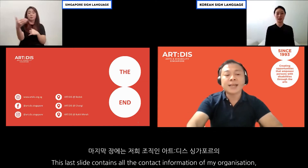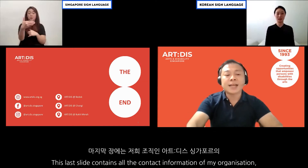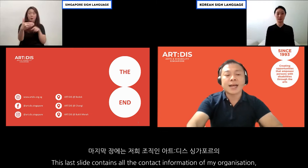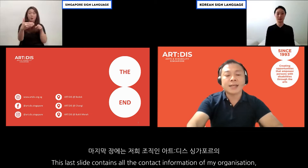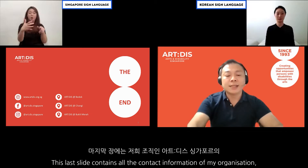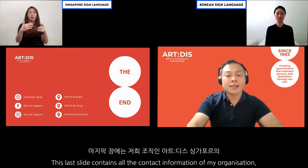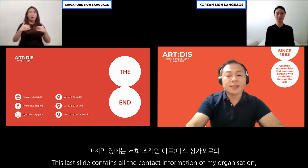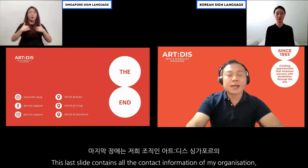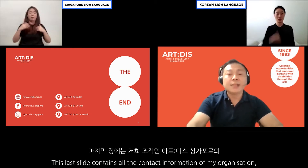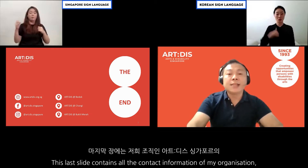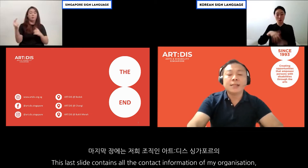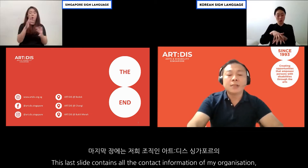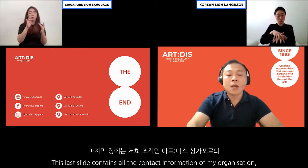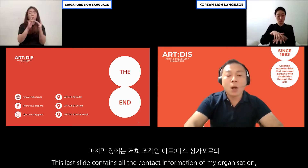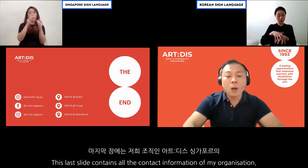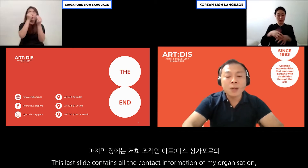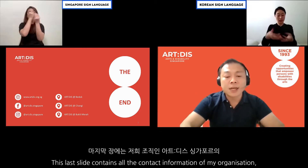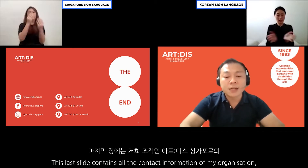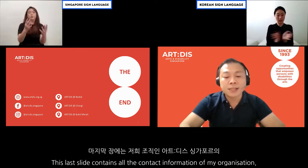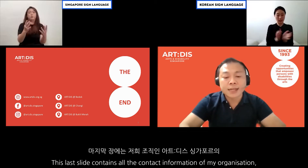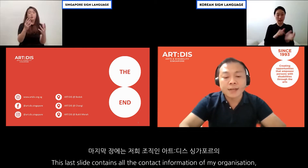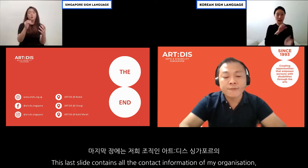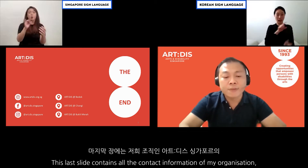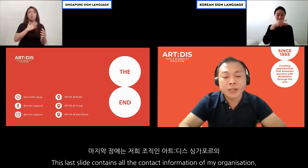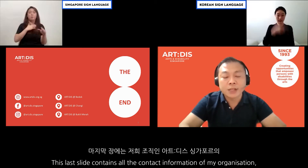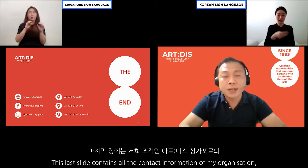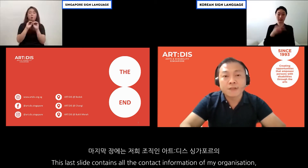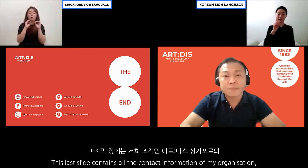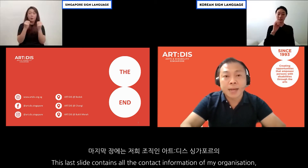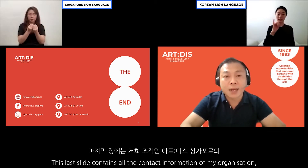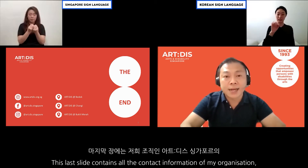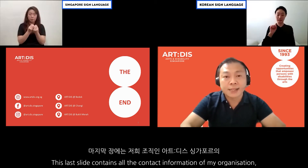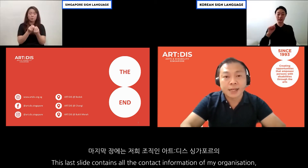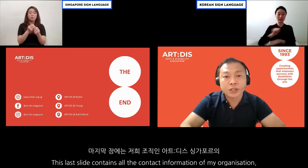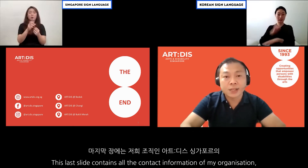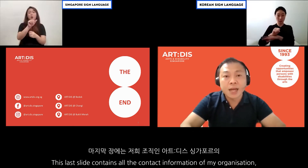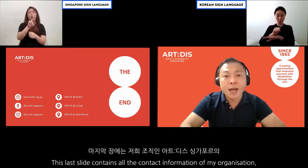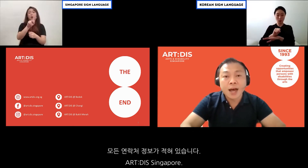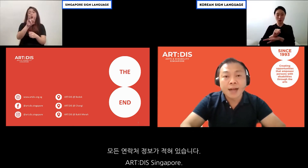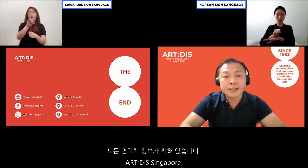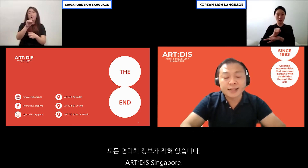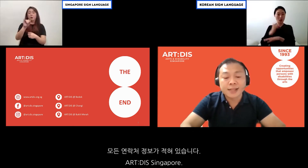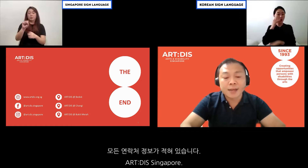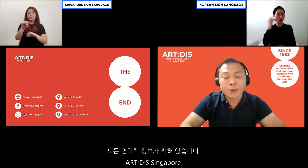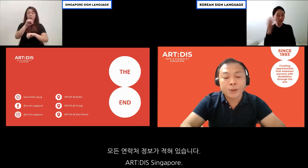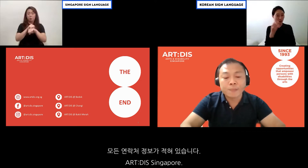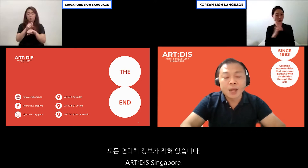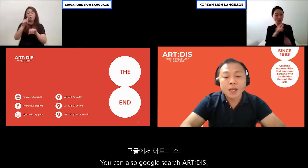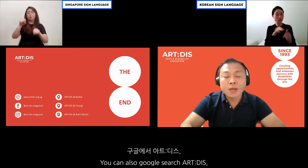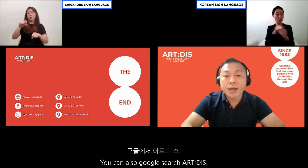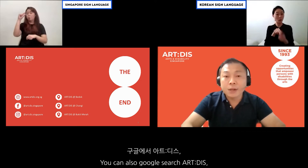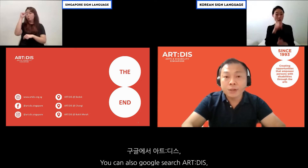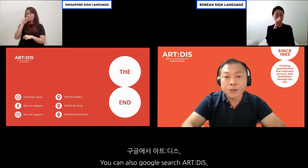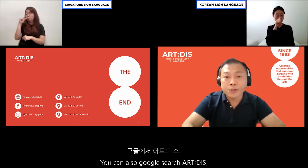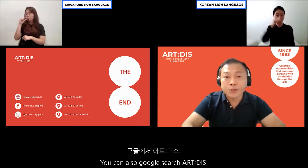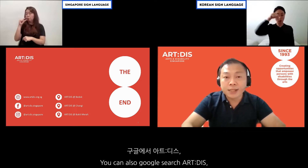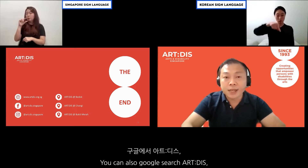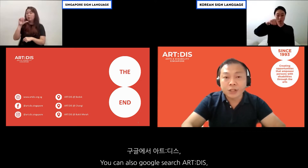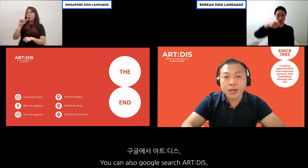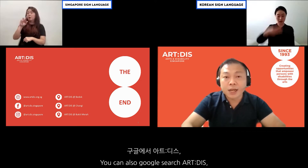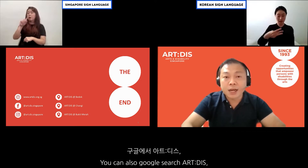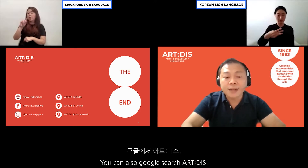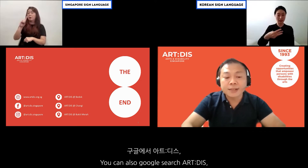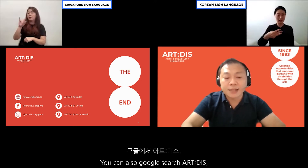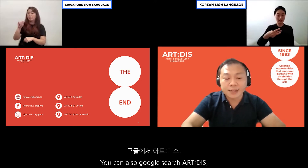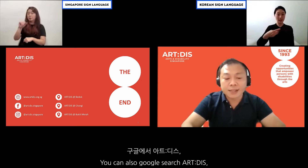This last slide contains all the contact information of my organization, ArtDiz Singapore. You can also Google